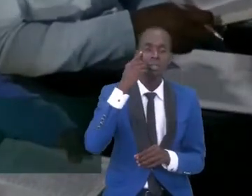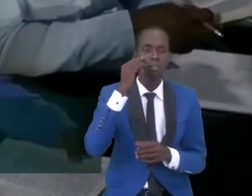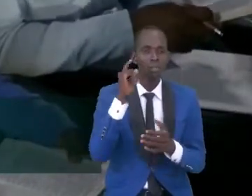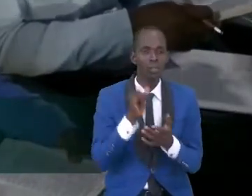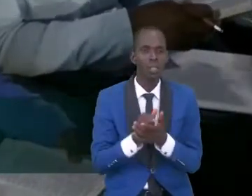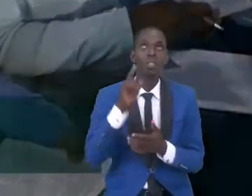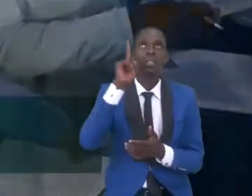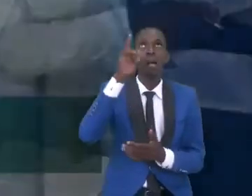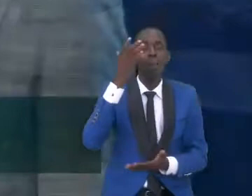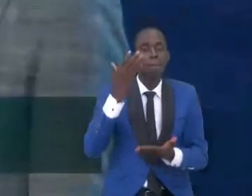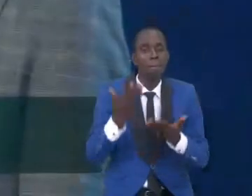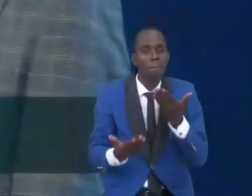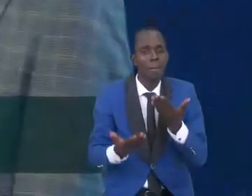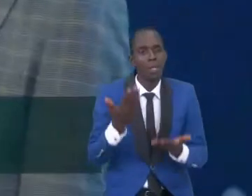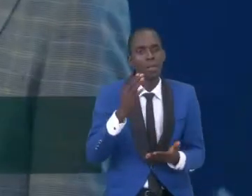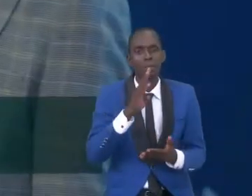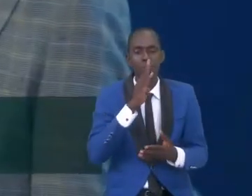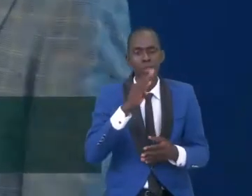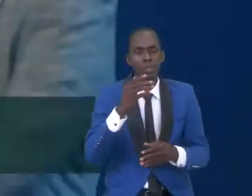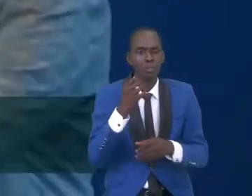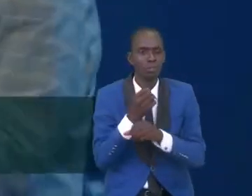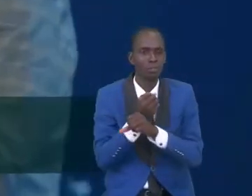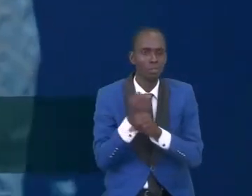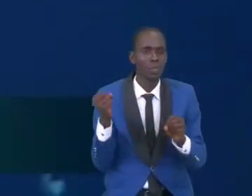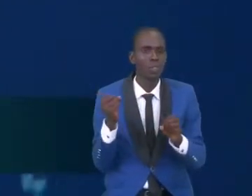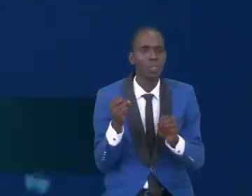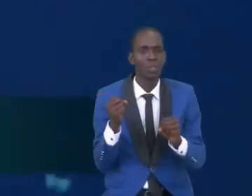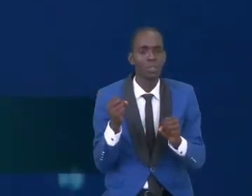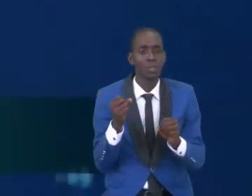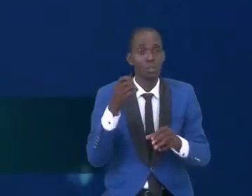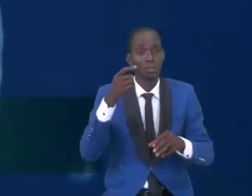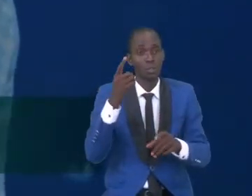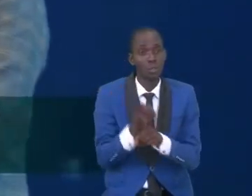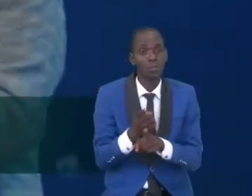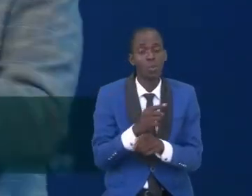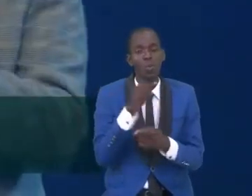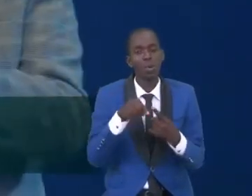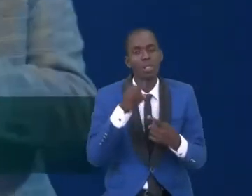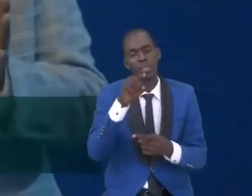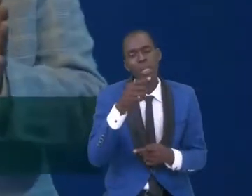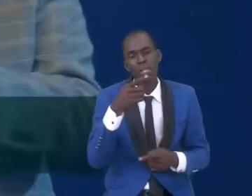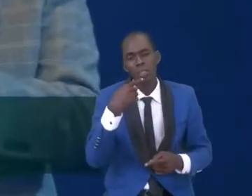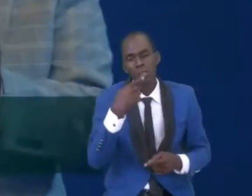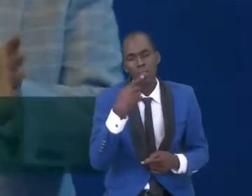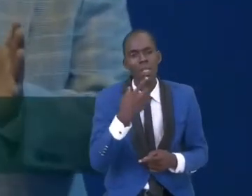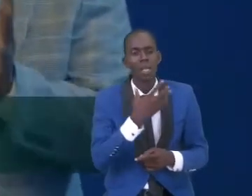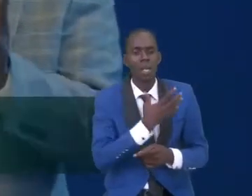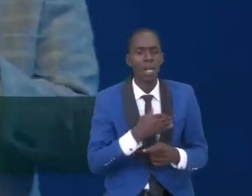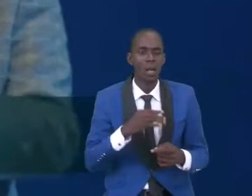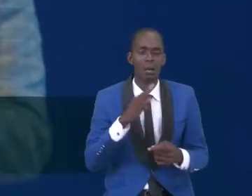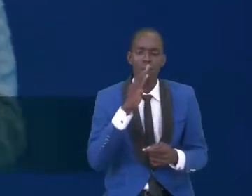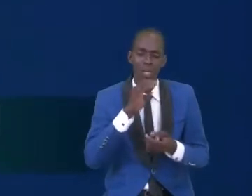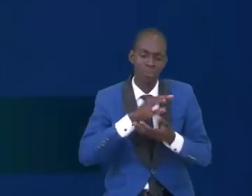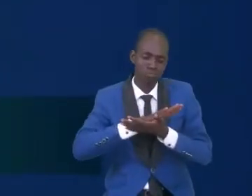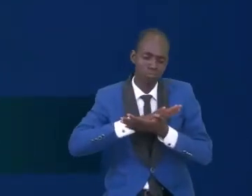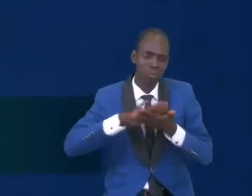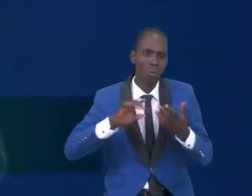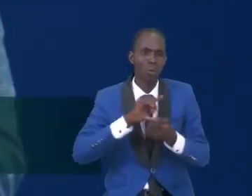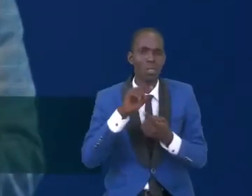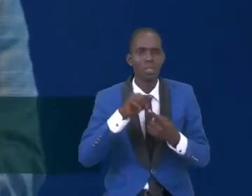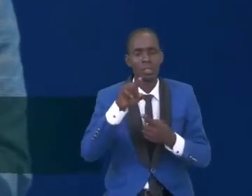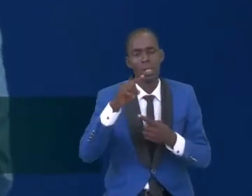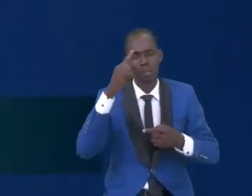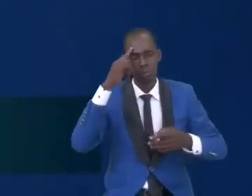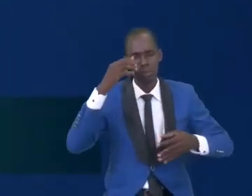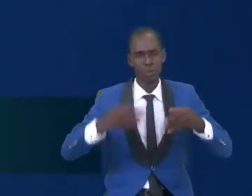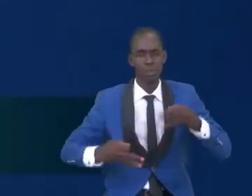thou mightest be justified when thou speakest, and be clear when thou judgest. Look at